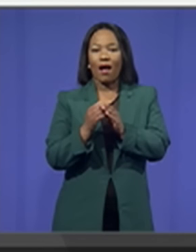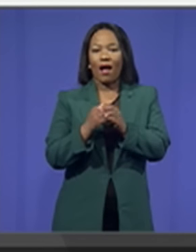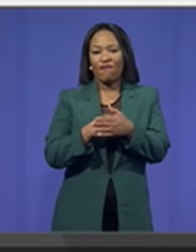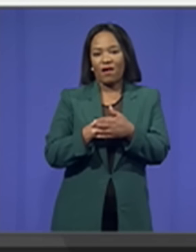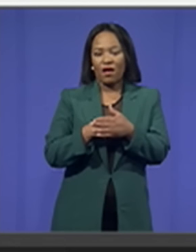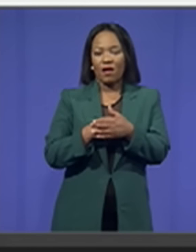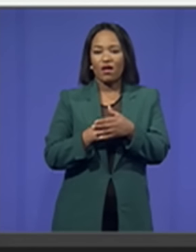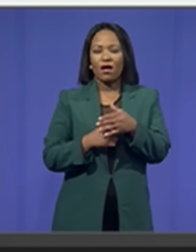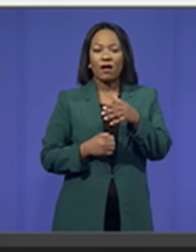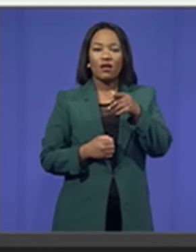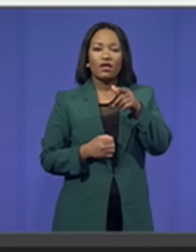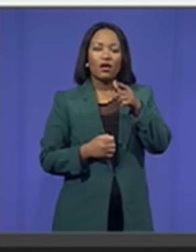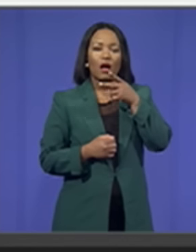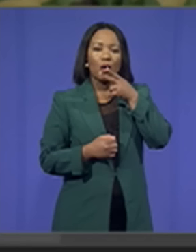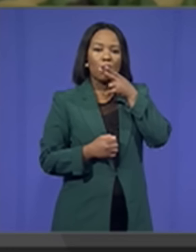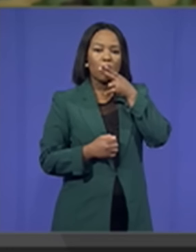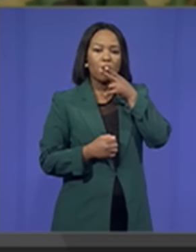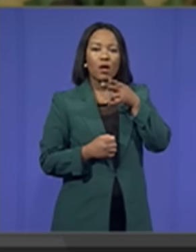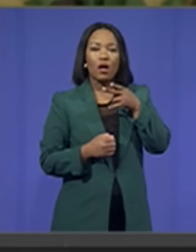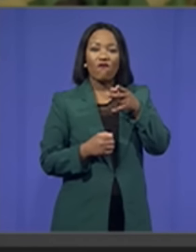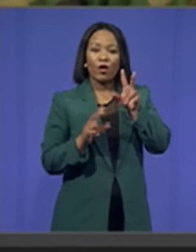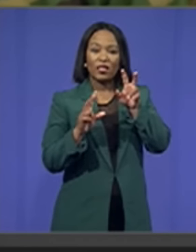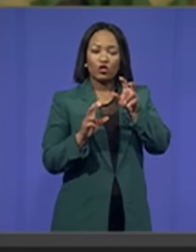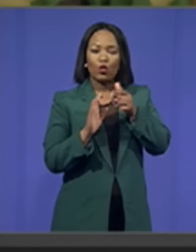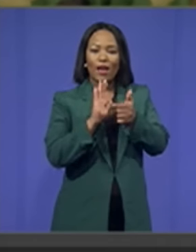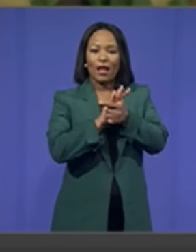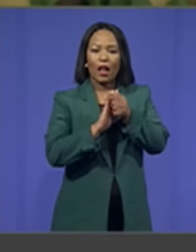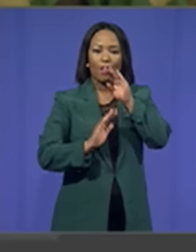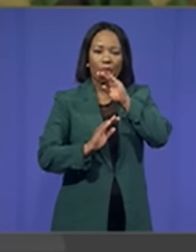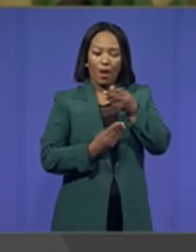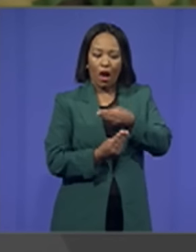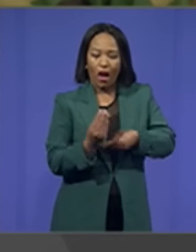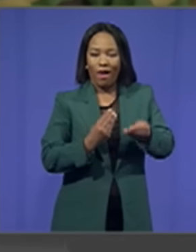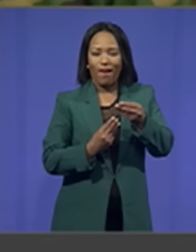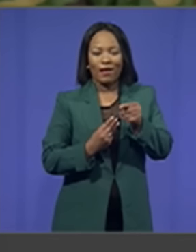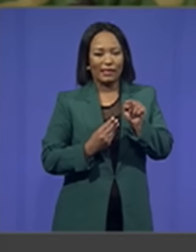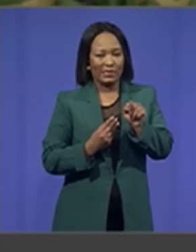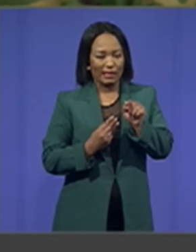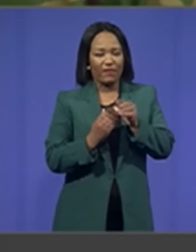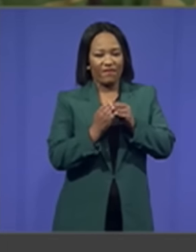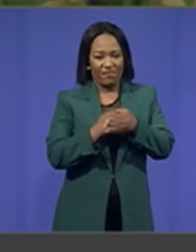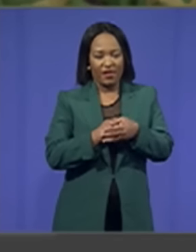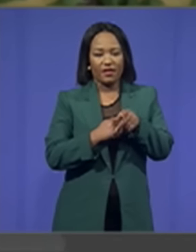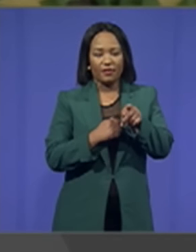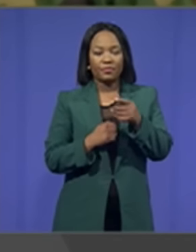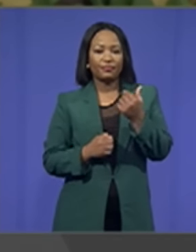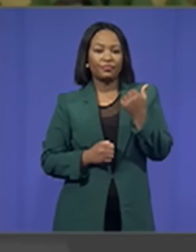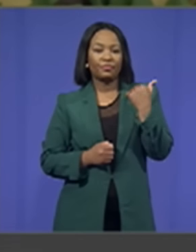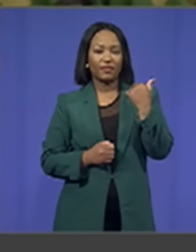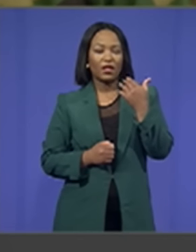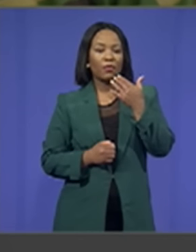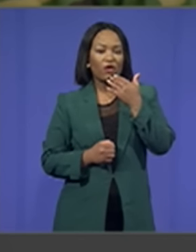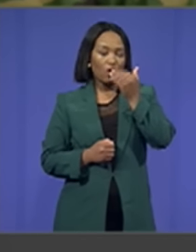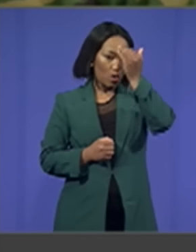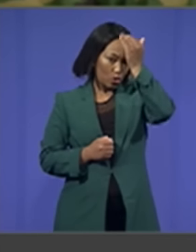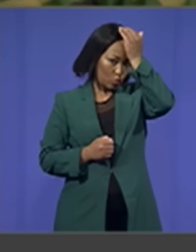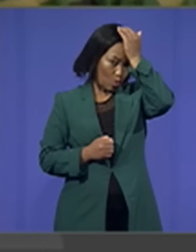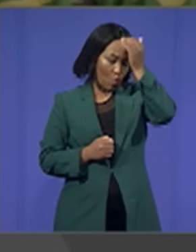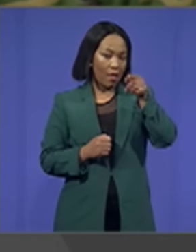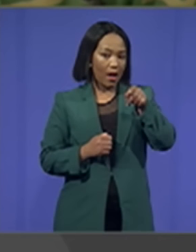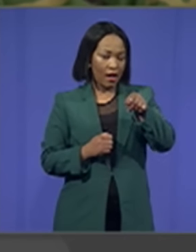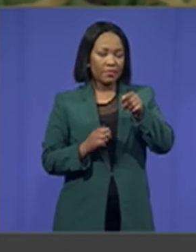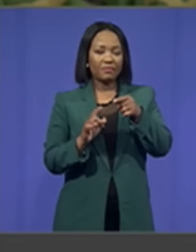to cigarette smuggling cases. Shongo o pakile hore o ile a tsebiswa ke mothusi wa mehleng wa mopresidente Jacob Zuma hore batho ba